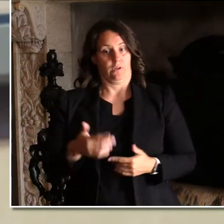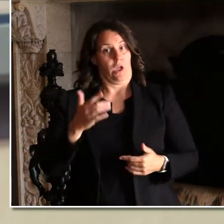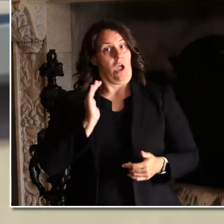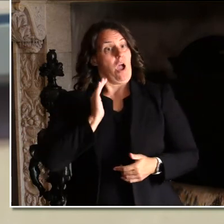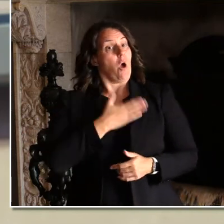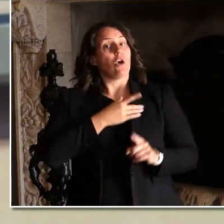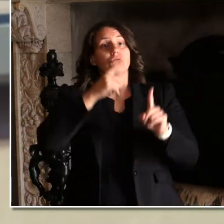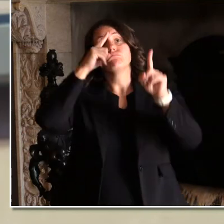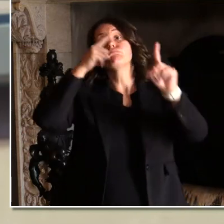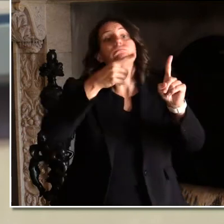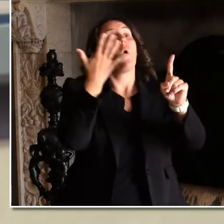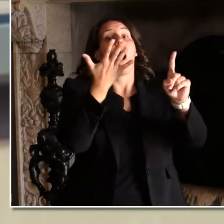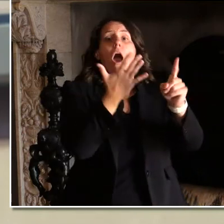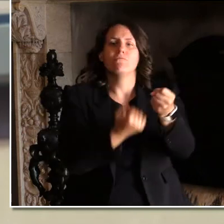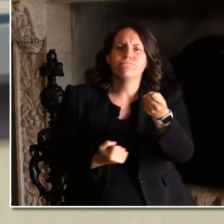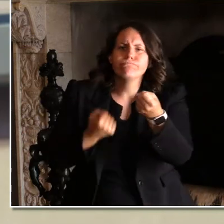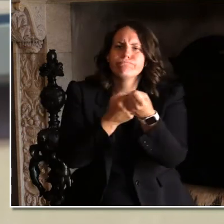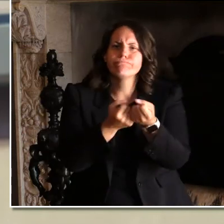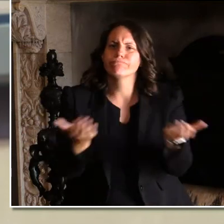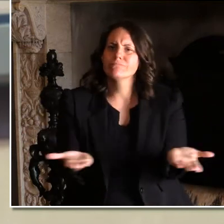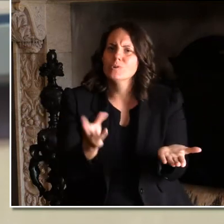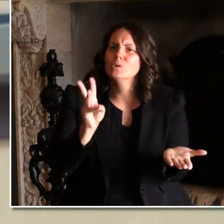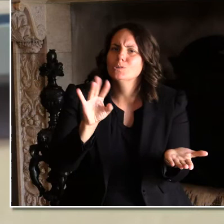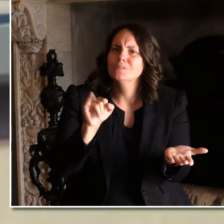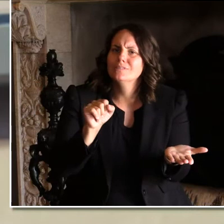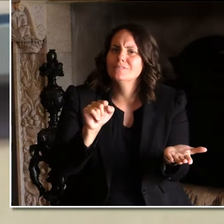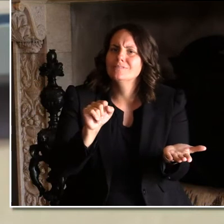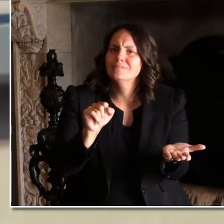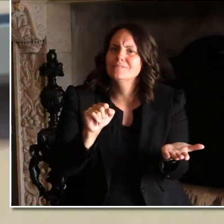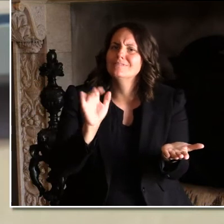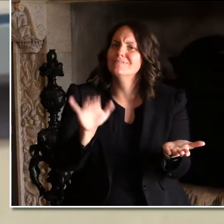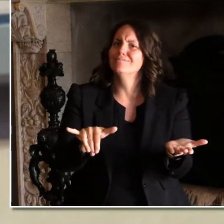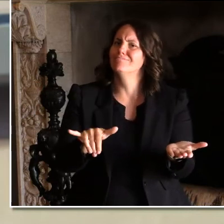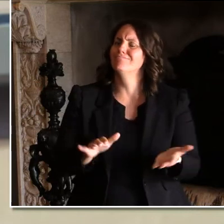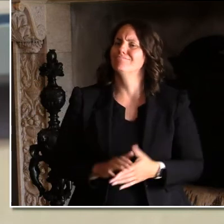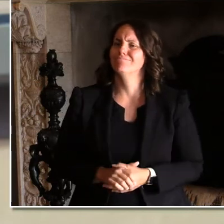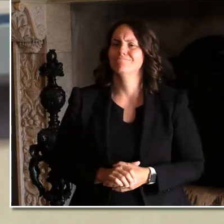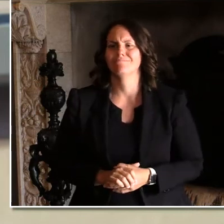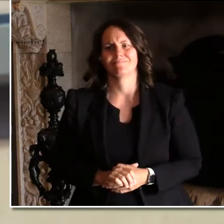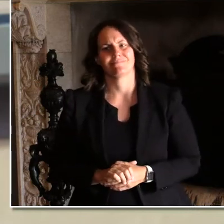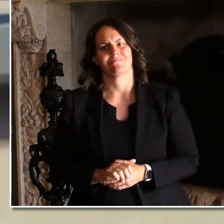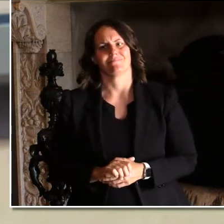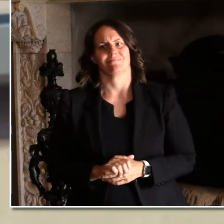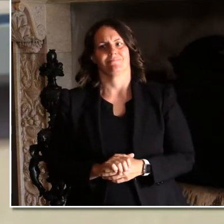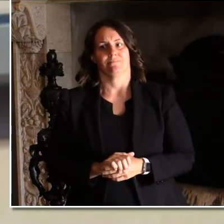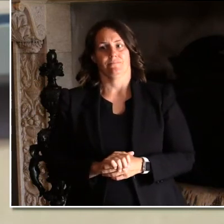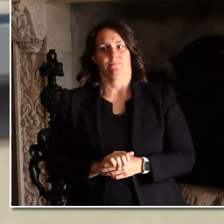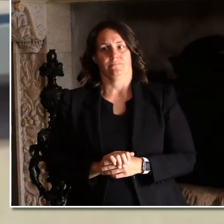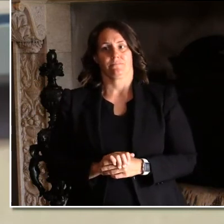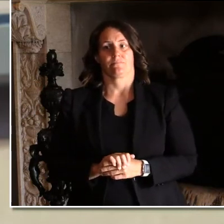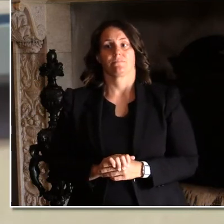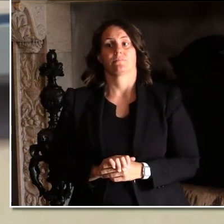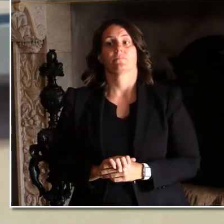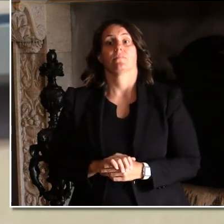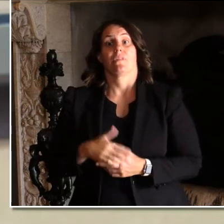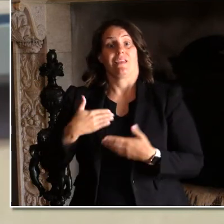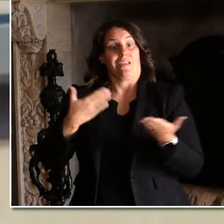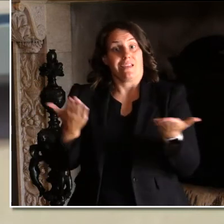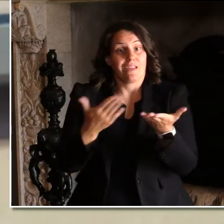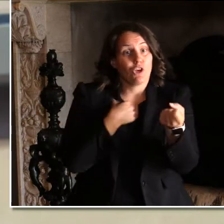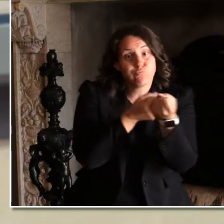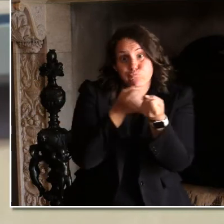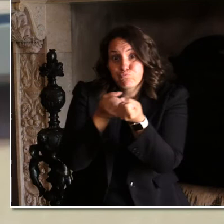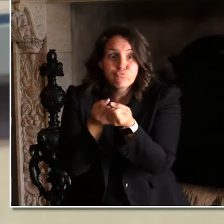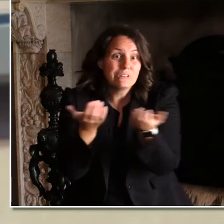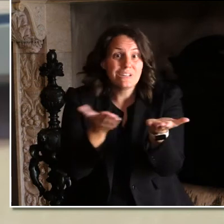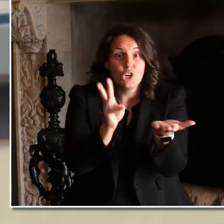gone above and beyond the call of duty during this historic mobilization. Simultaneously, hundreds of our troops remain deployed to